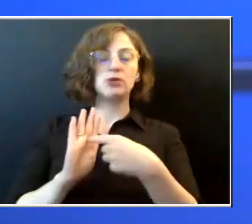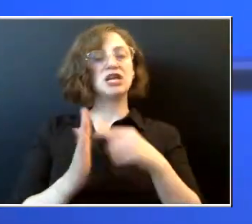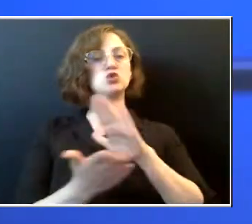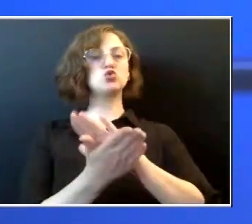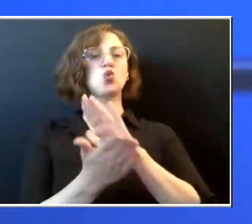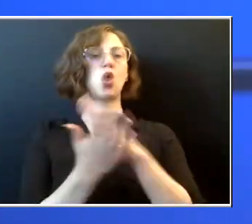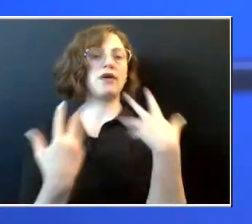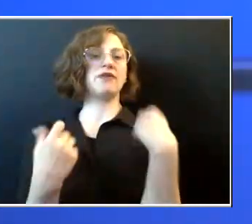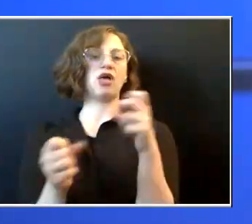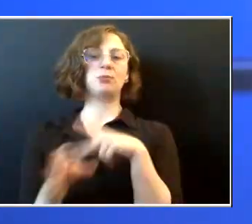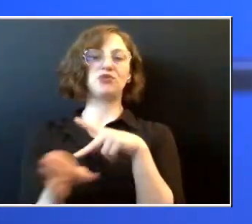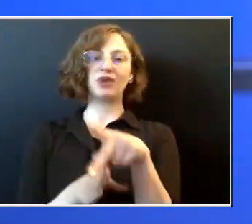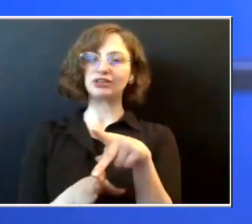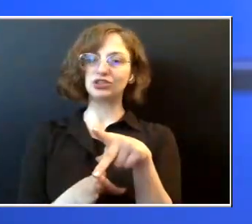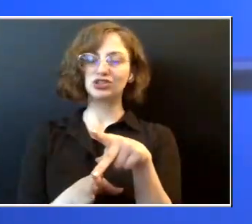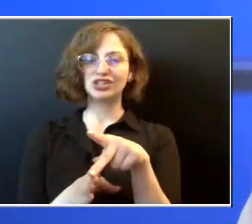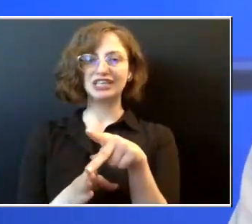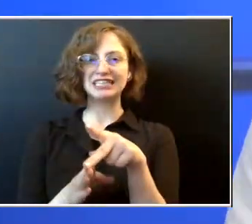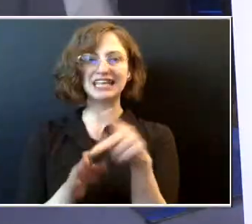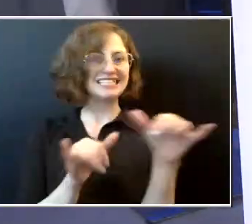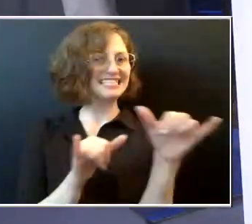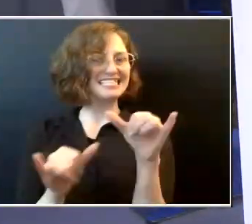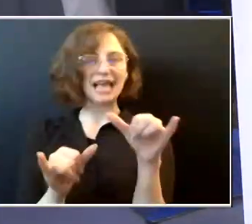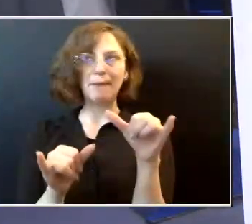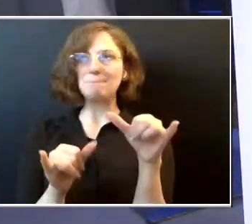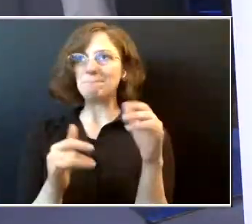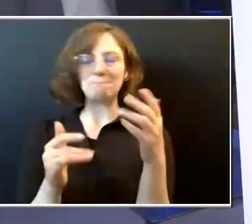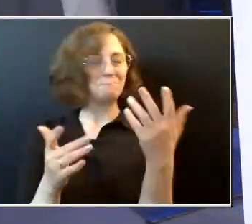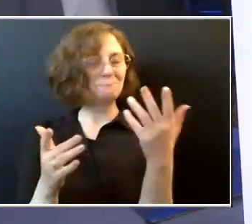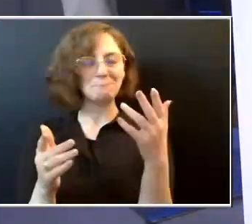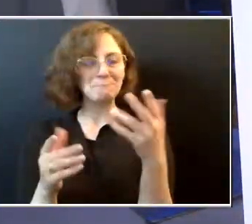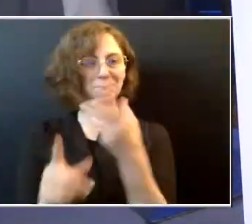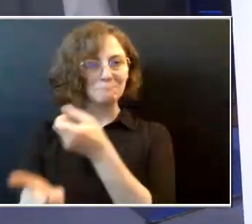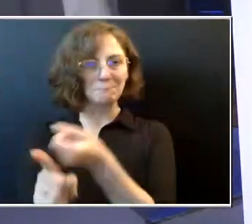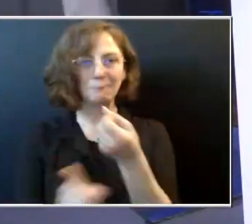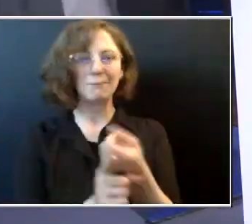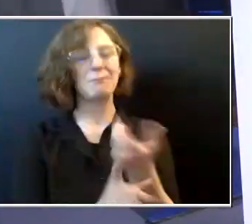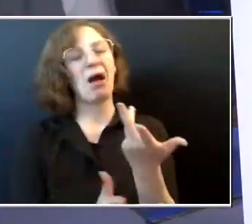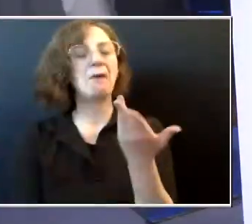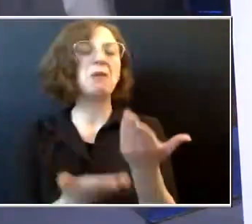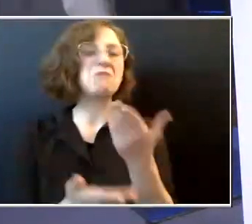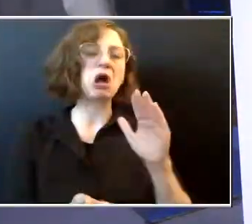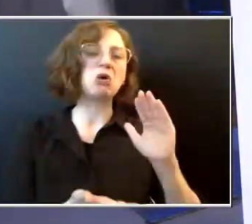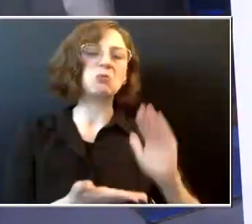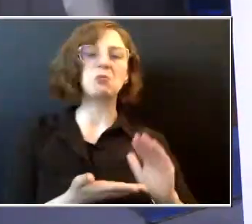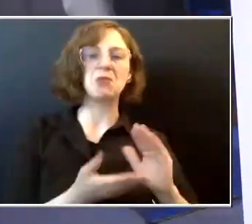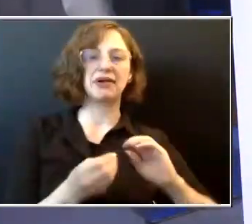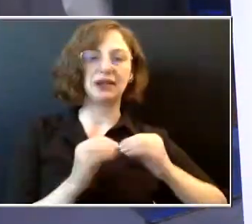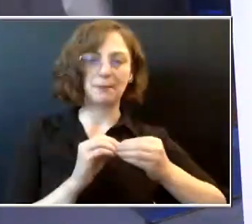the same curve. It's just lower numbers. It's a little number, and maybe just a slight. So, Dr. Samari, your